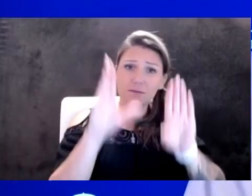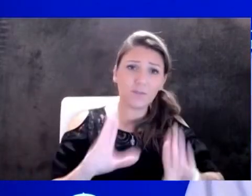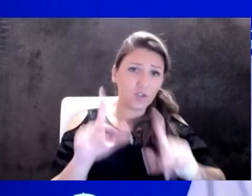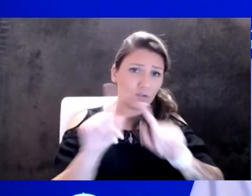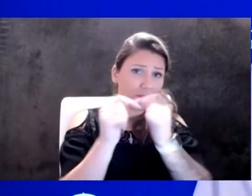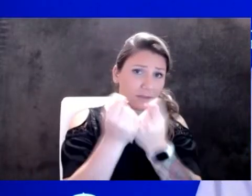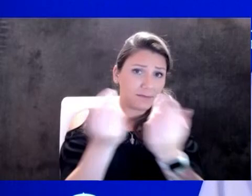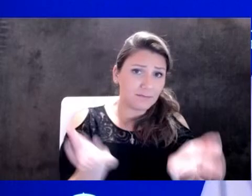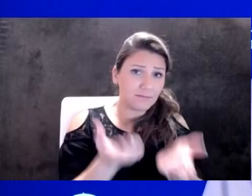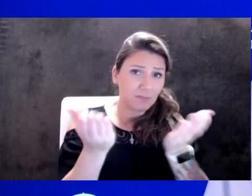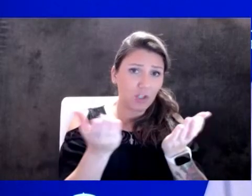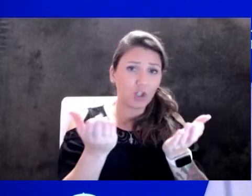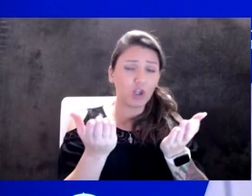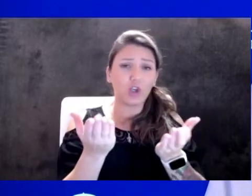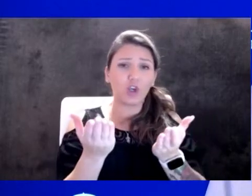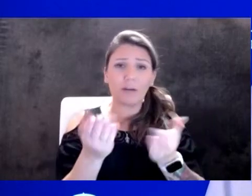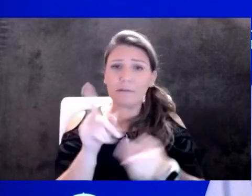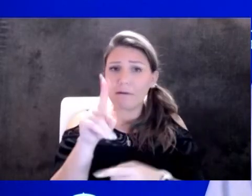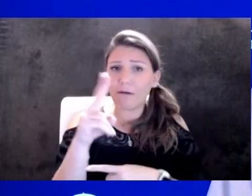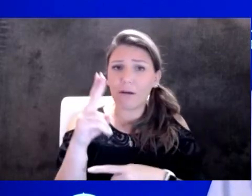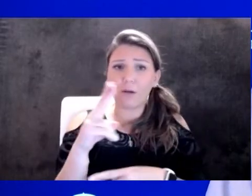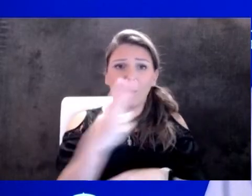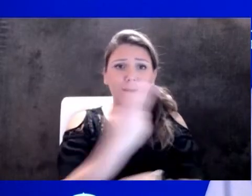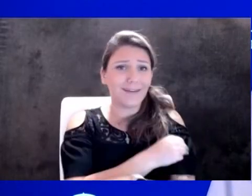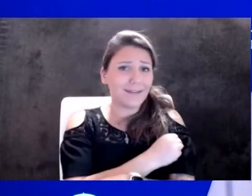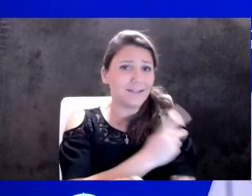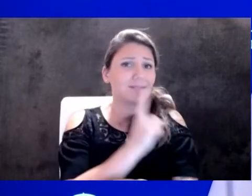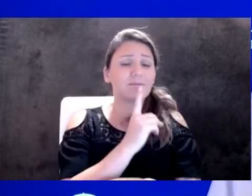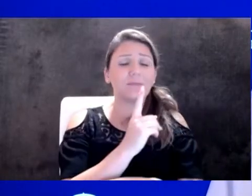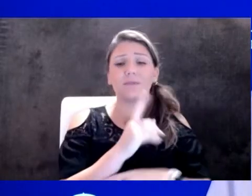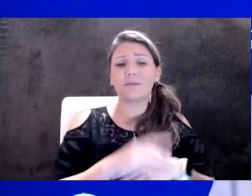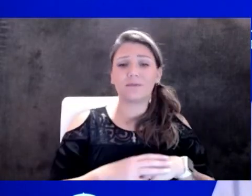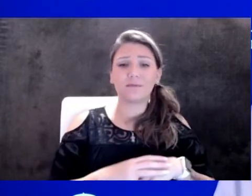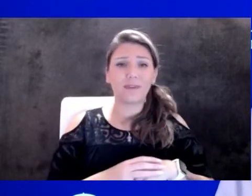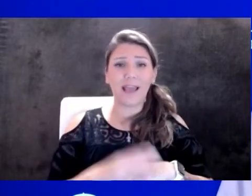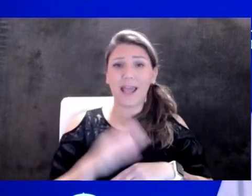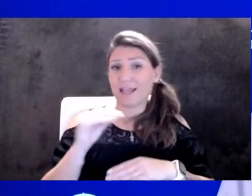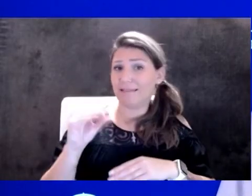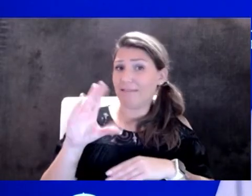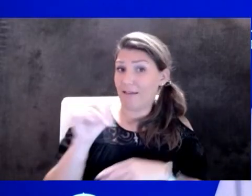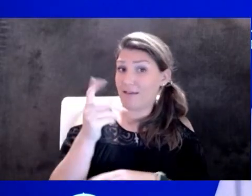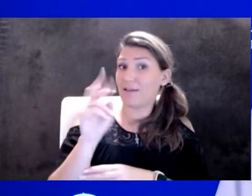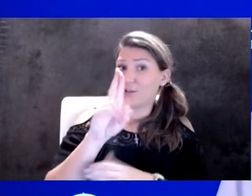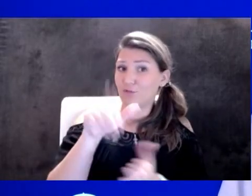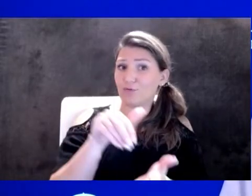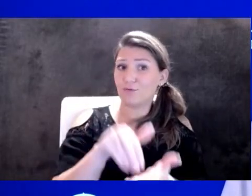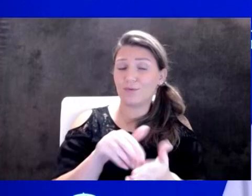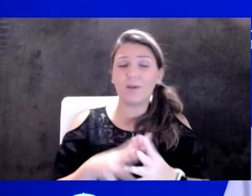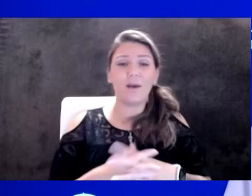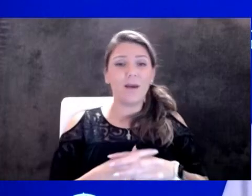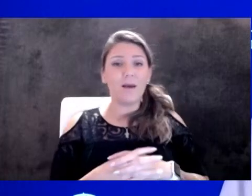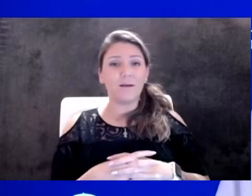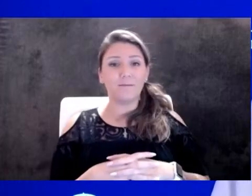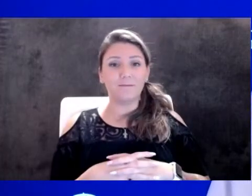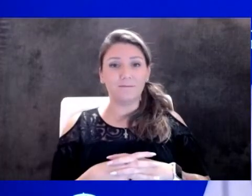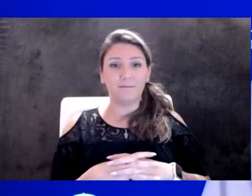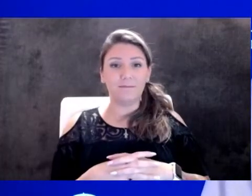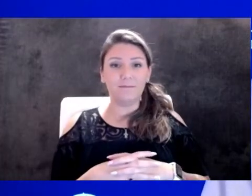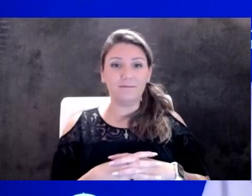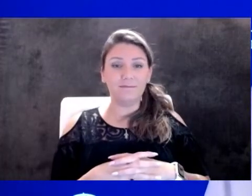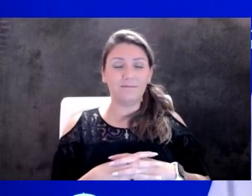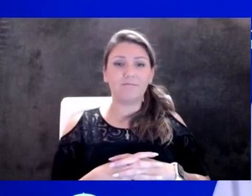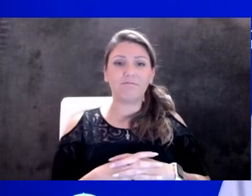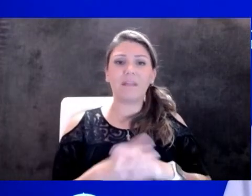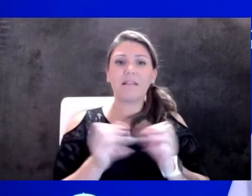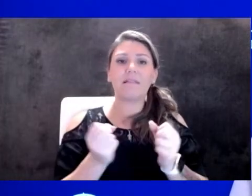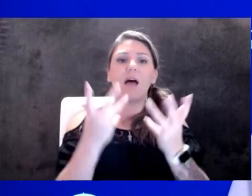at the University of Kansas Health Center and University of Kansas Cancer Center. But also, we know that there's going to be a lot of news